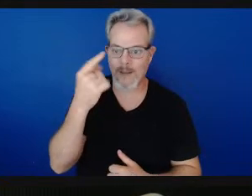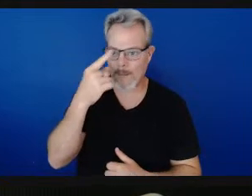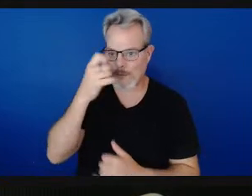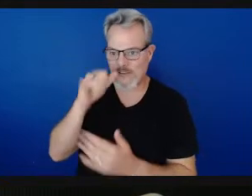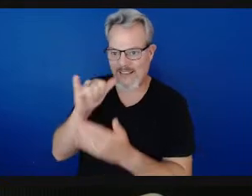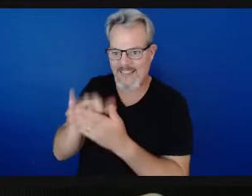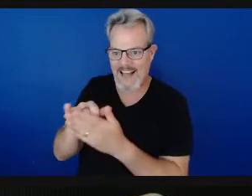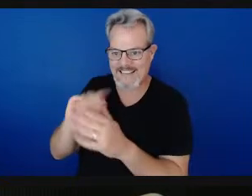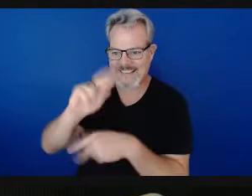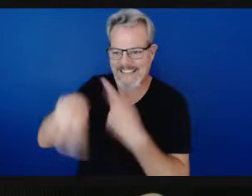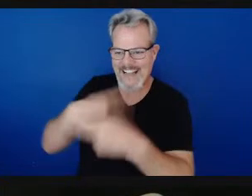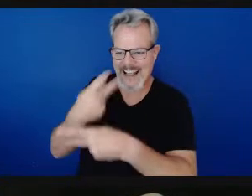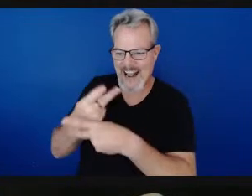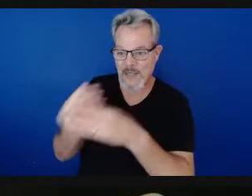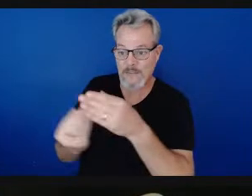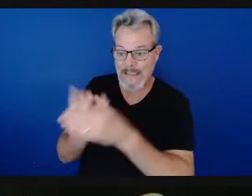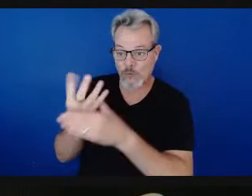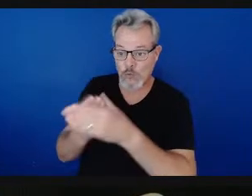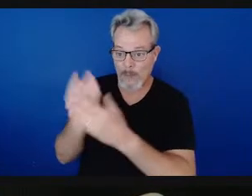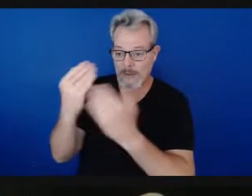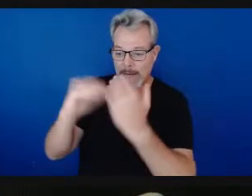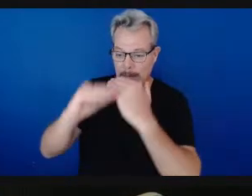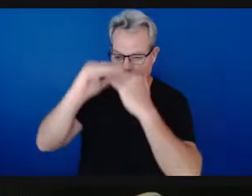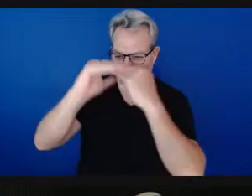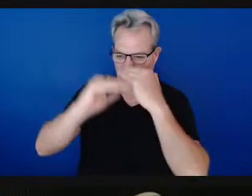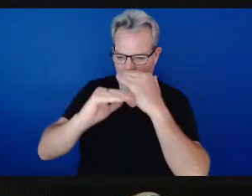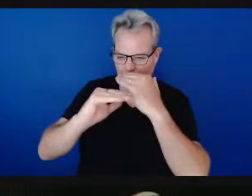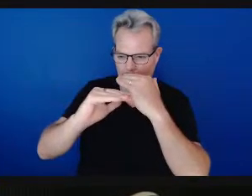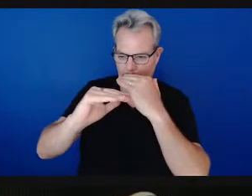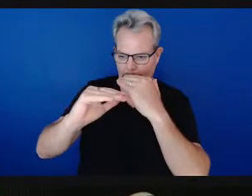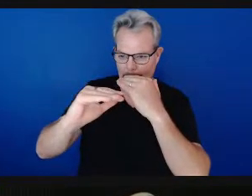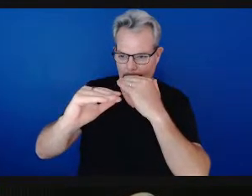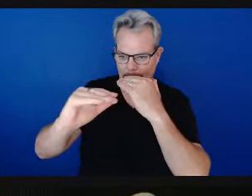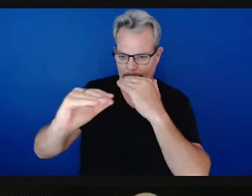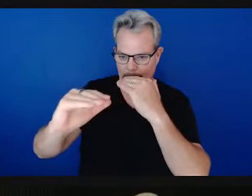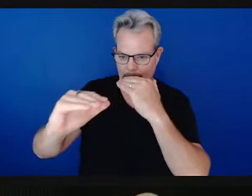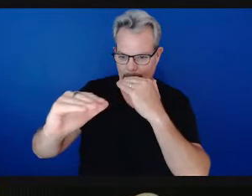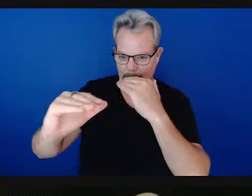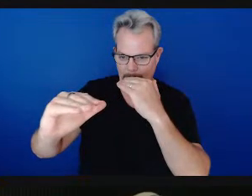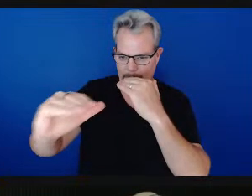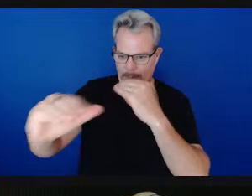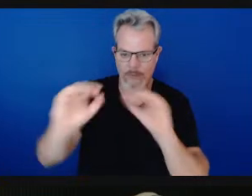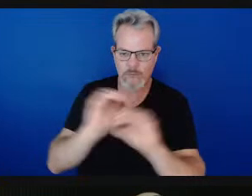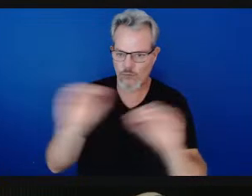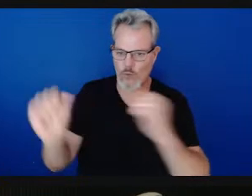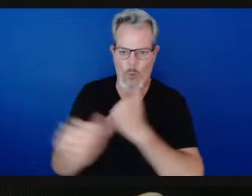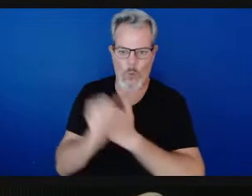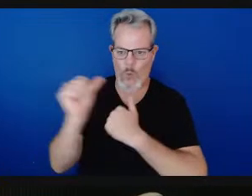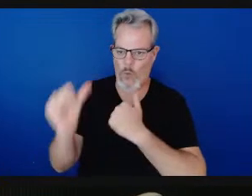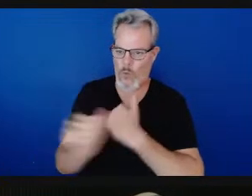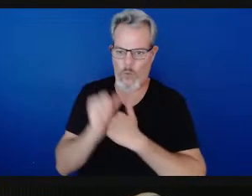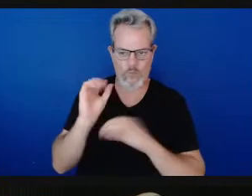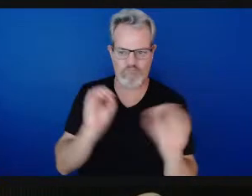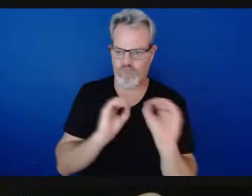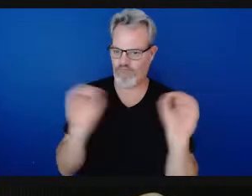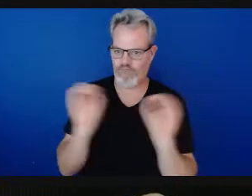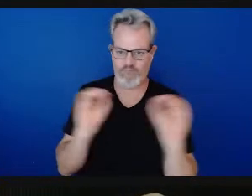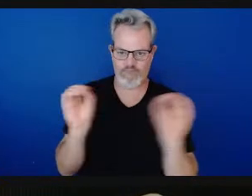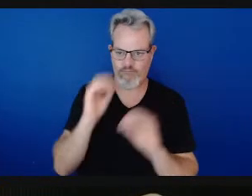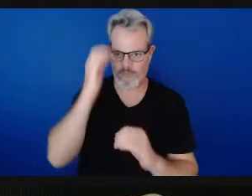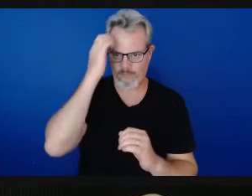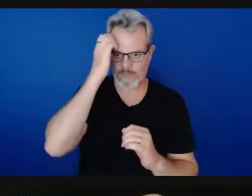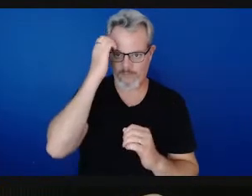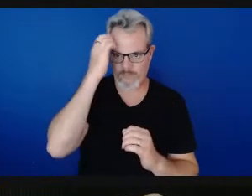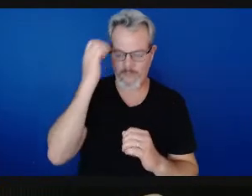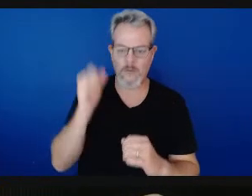have stabilized, the initial extremely high fusion rates have declined, and no infrastructure is threatened. Yeah, so they are thus not